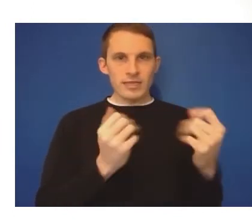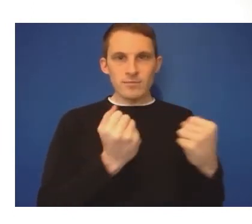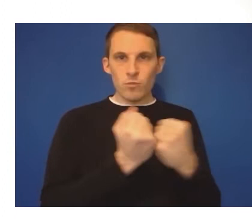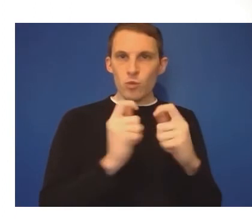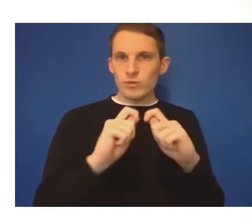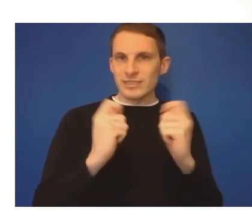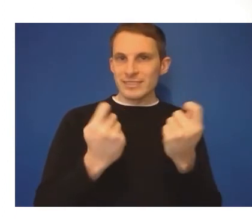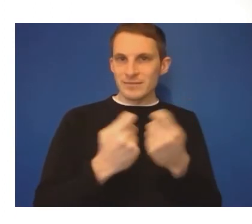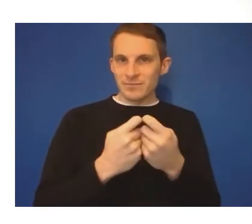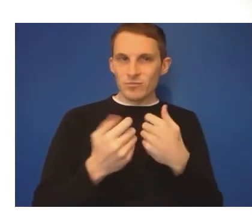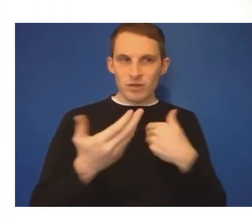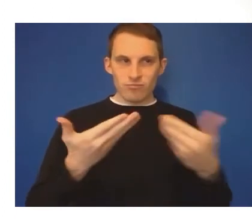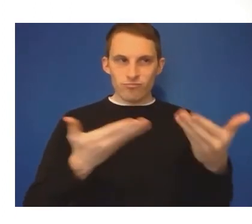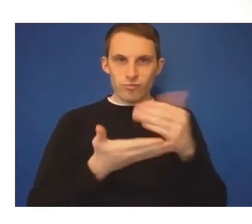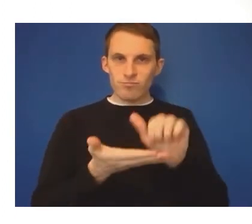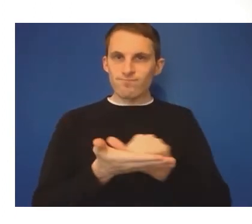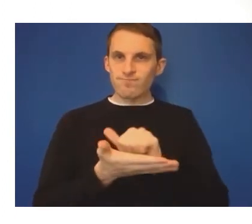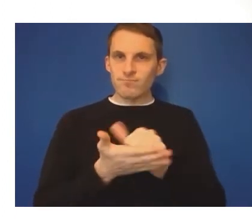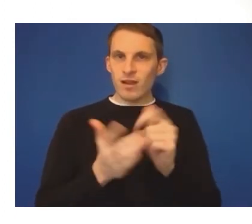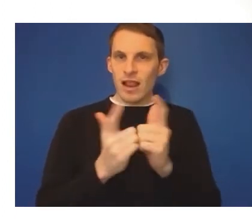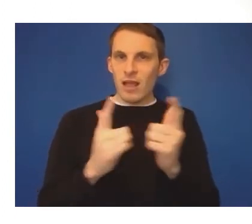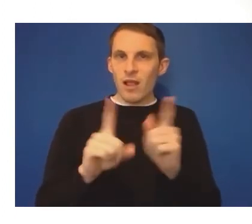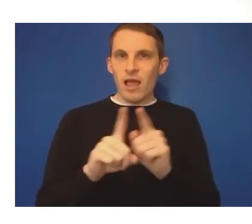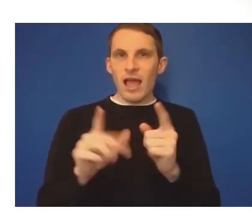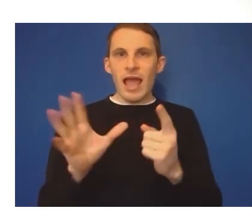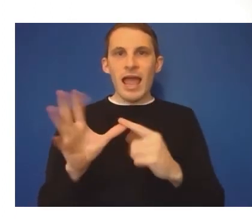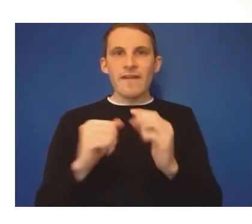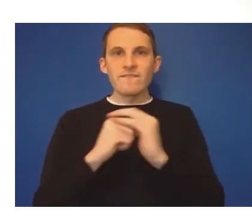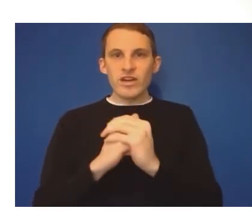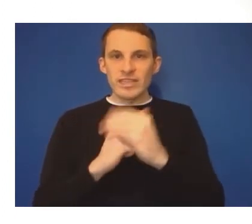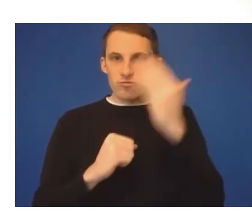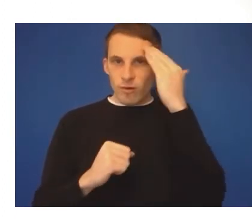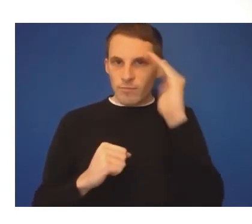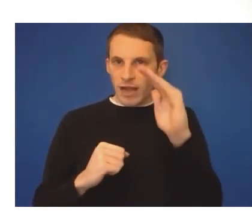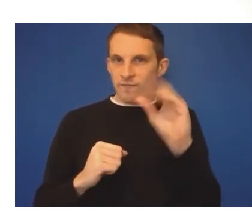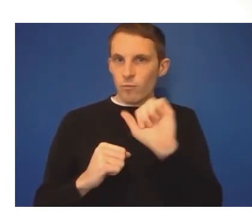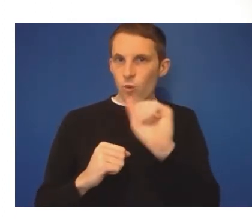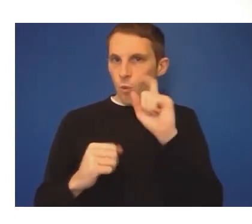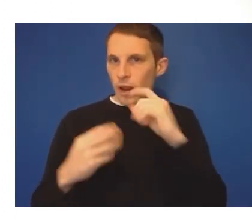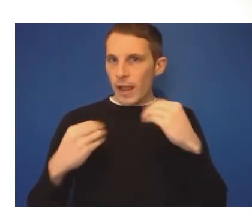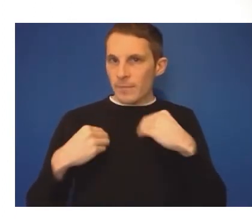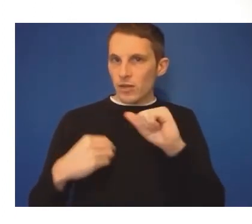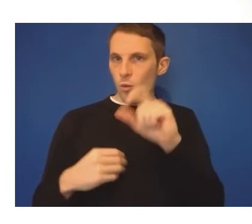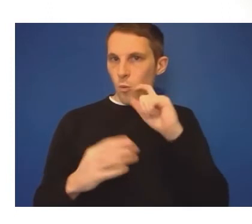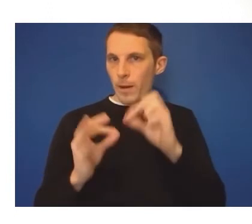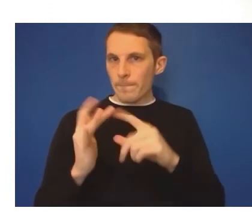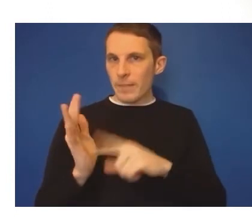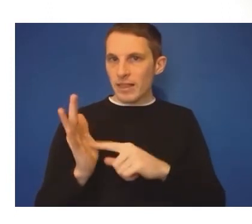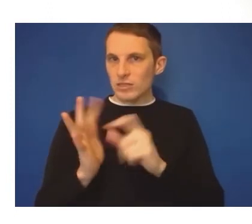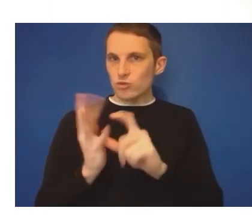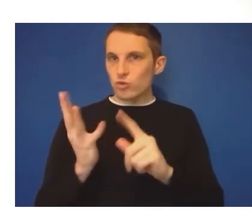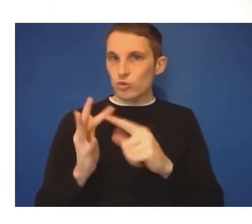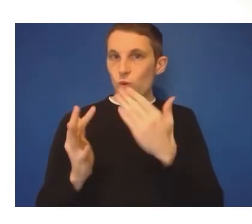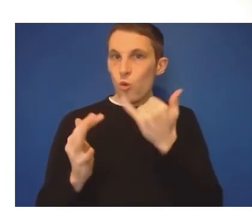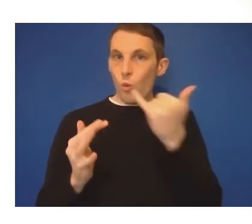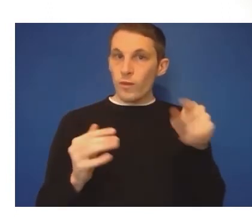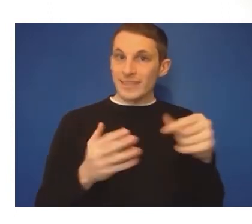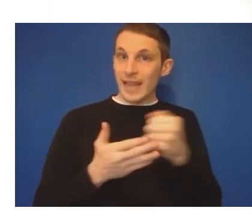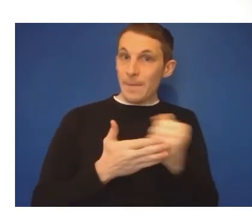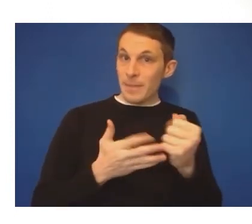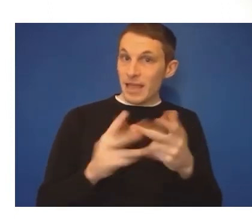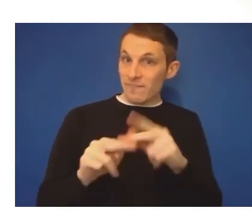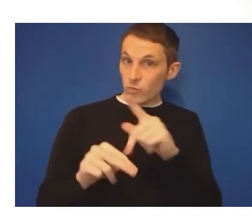texts. Things like a friendly reminder from water company that your water bill is due. Call this number if you need help paying this